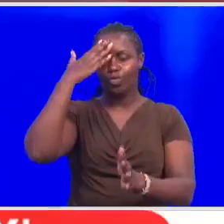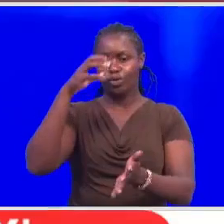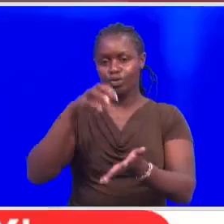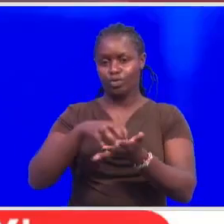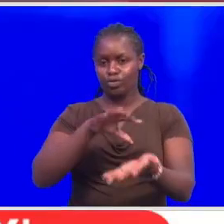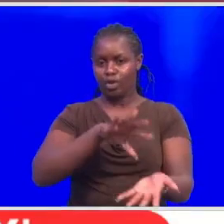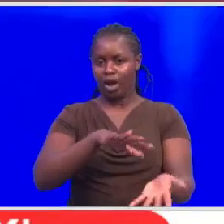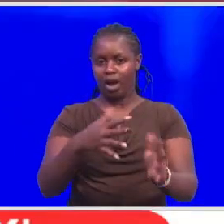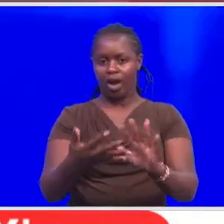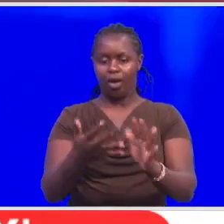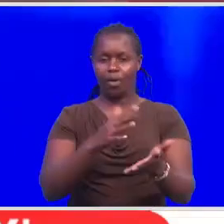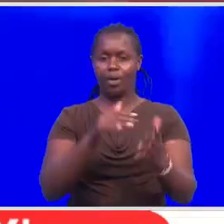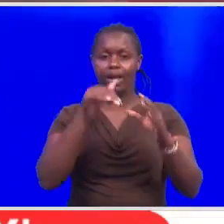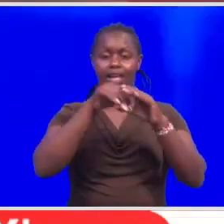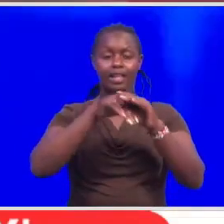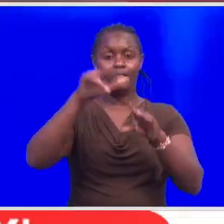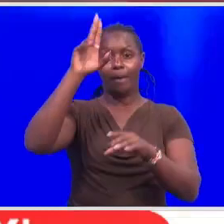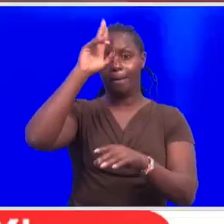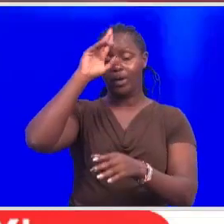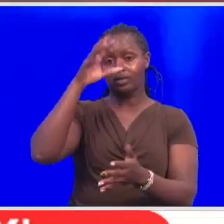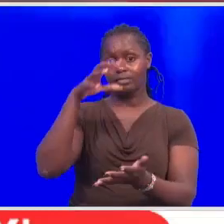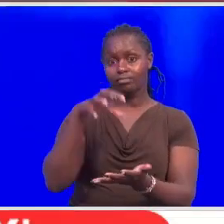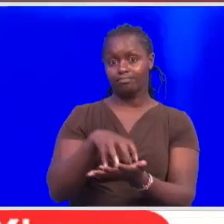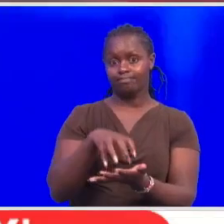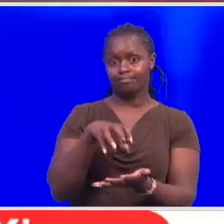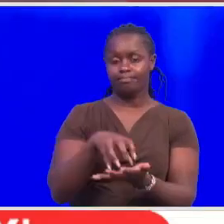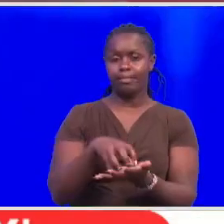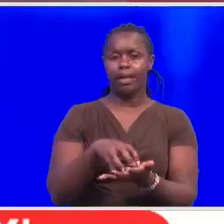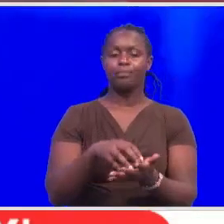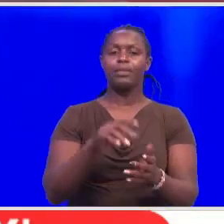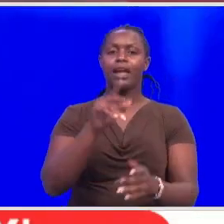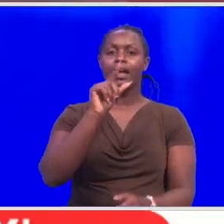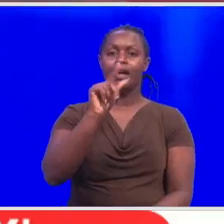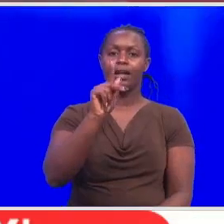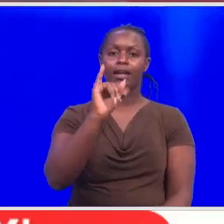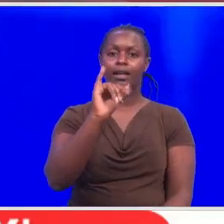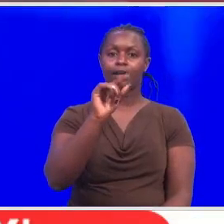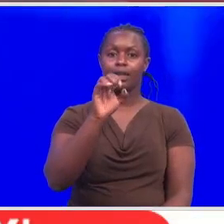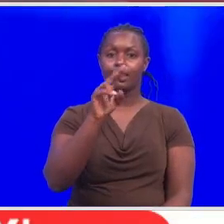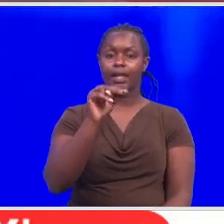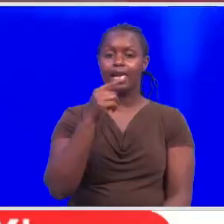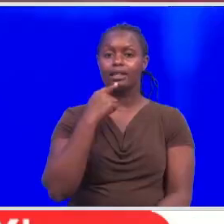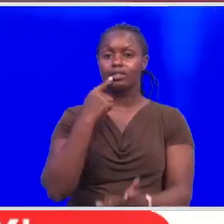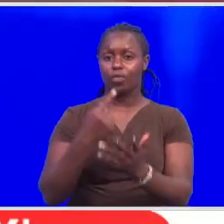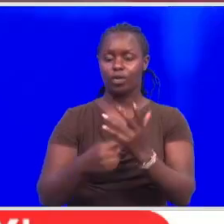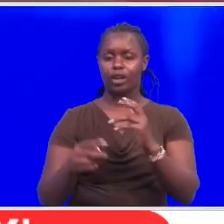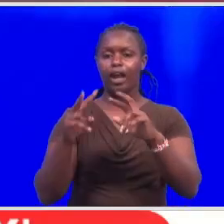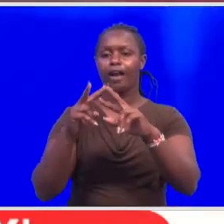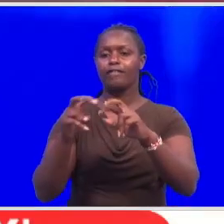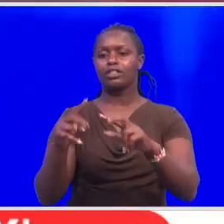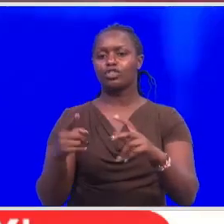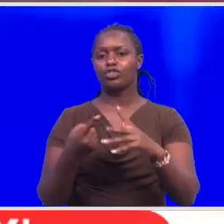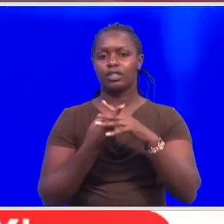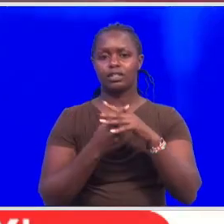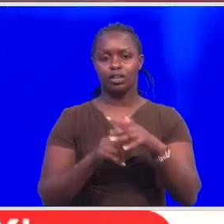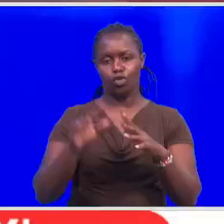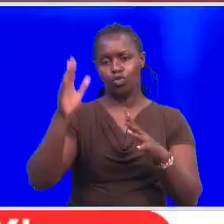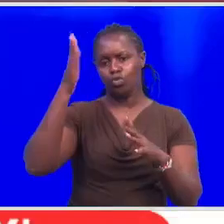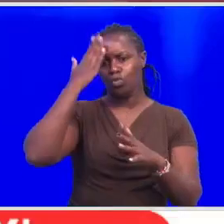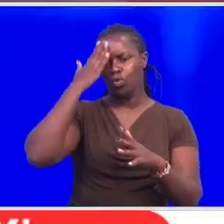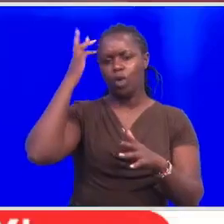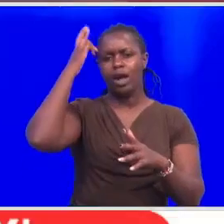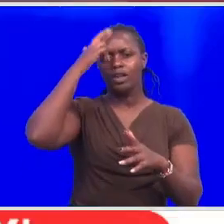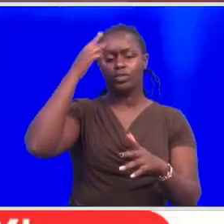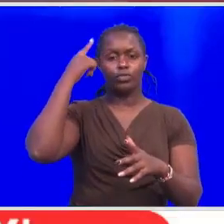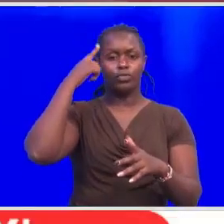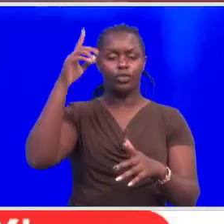at night. The police commander in Kakamega, Joseph Kigen, said that investigations have been initiated to determine the cause of